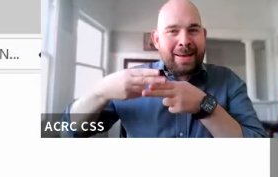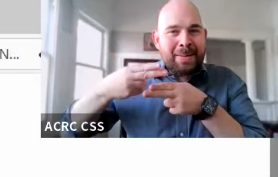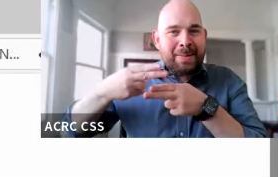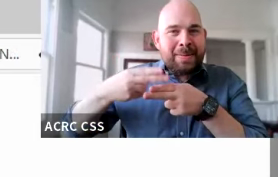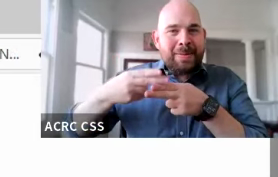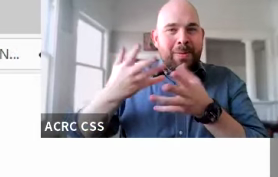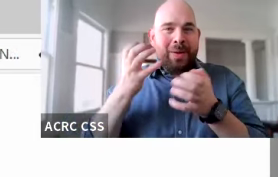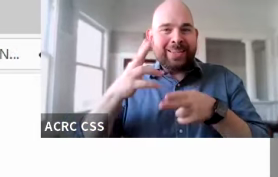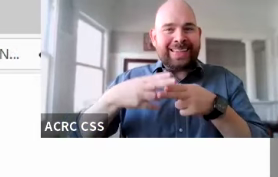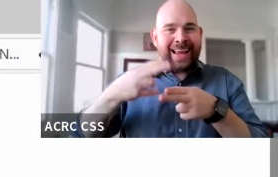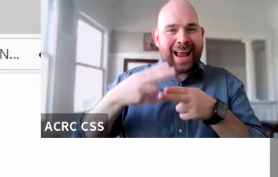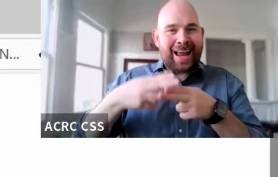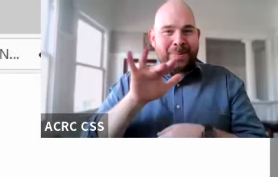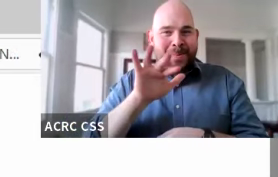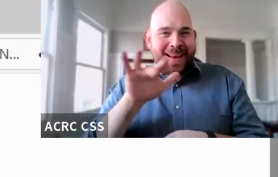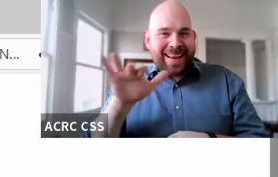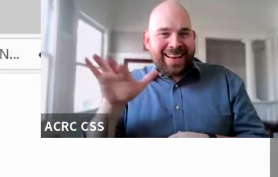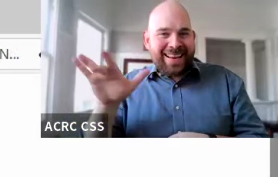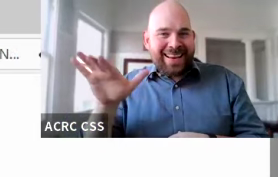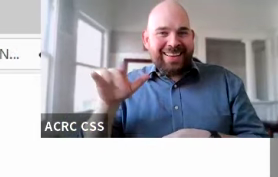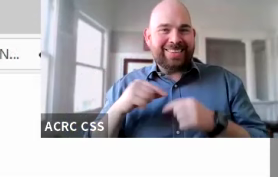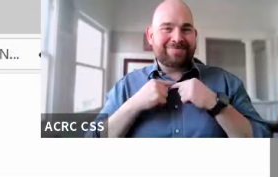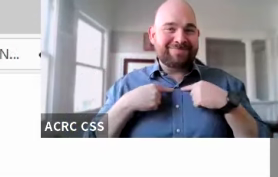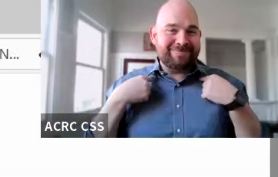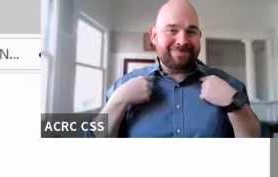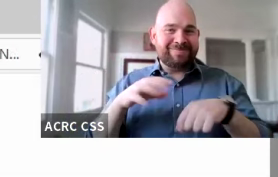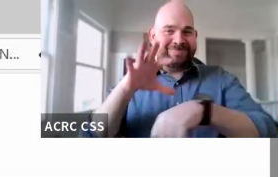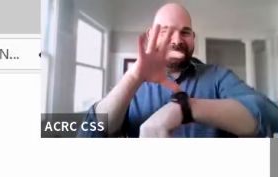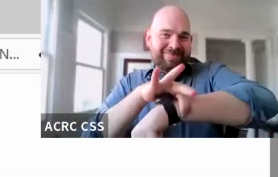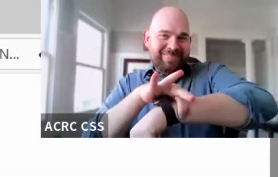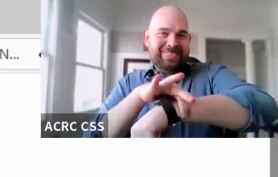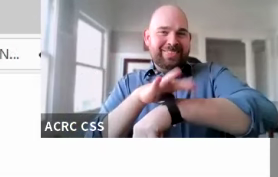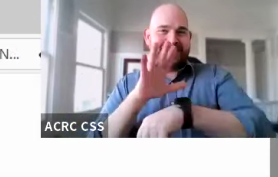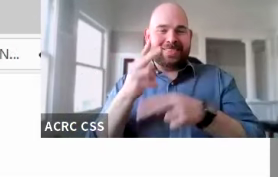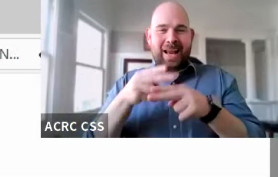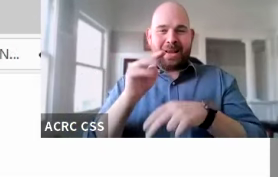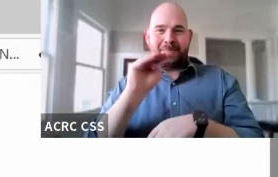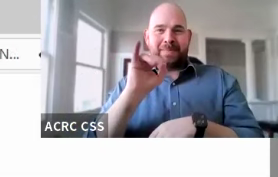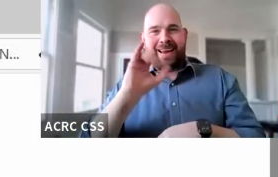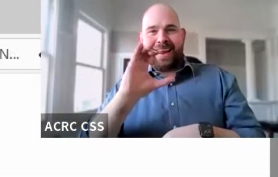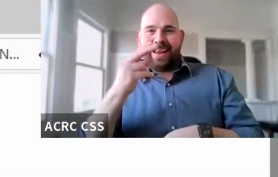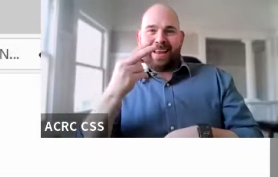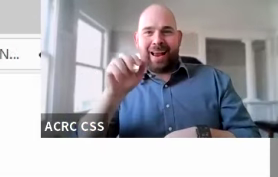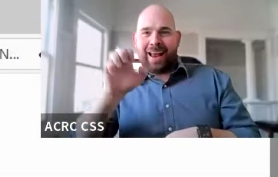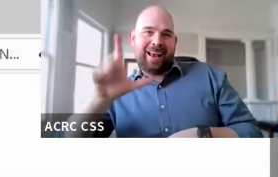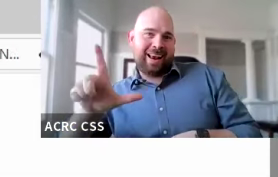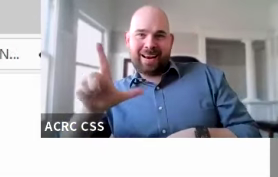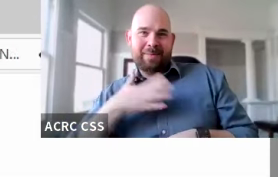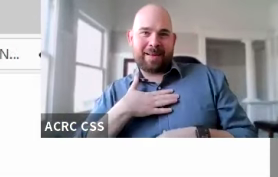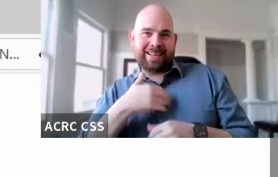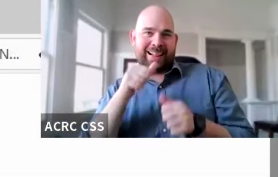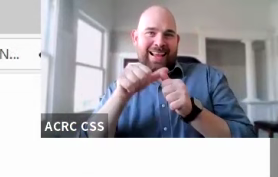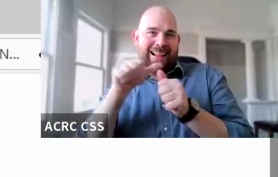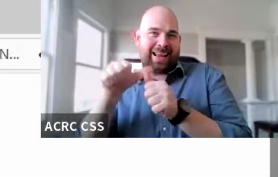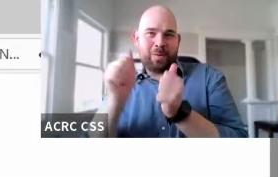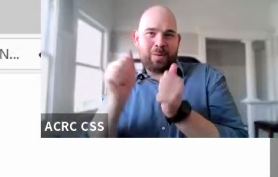using the sign language alphabet, you can actually write out, tell them what name you want written on either a necklace or a bracelet.